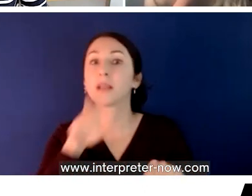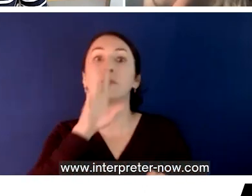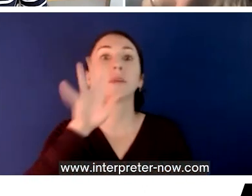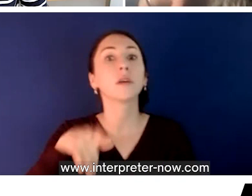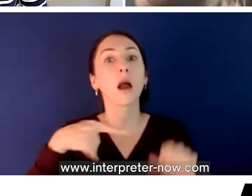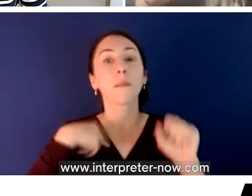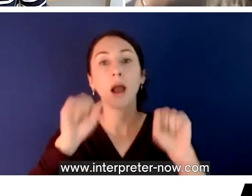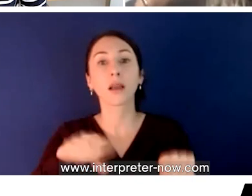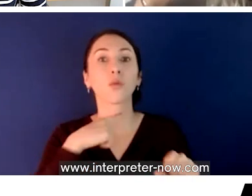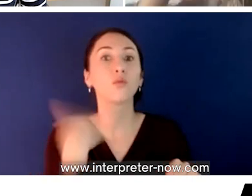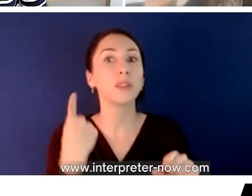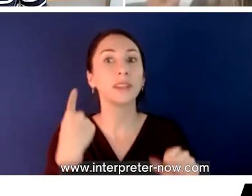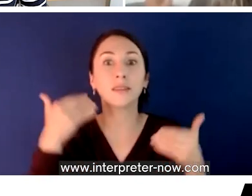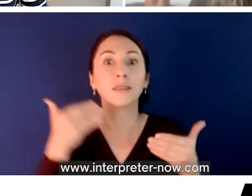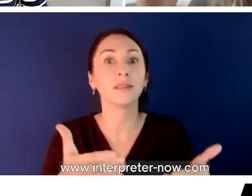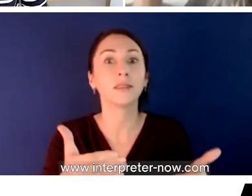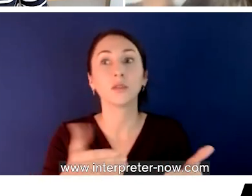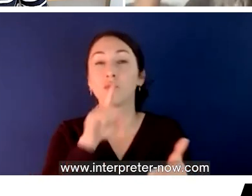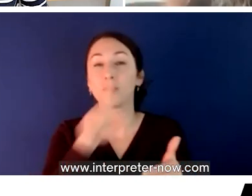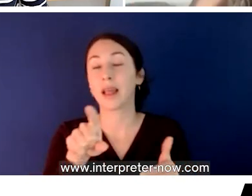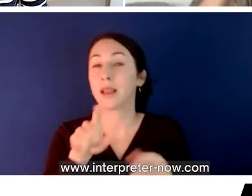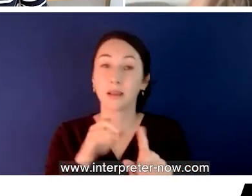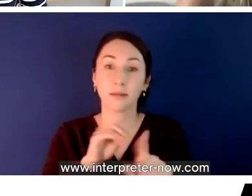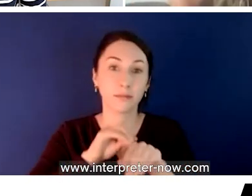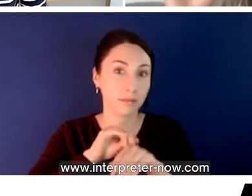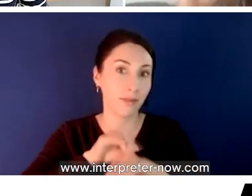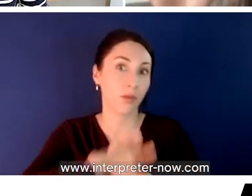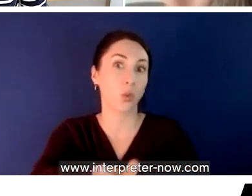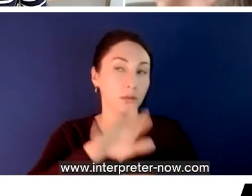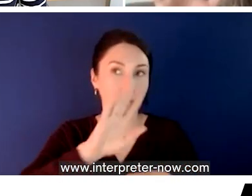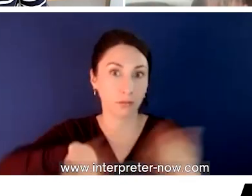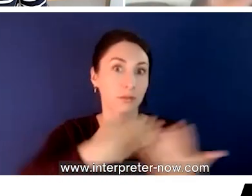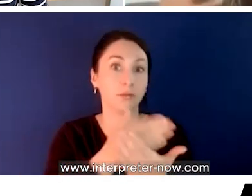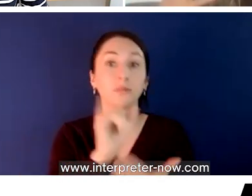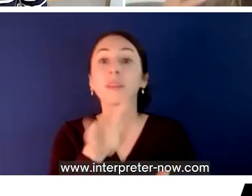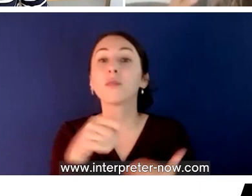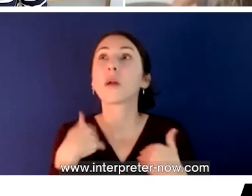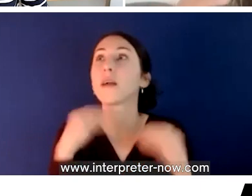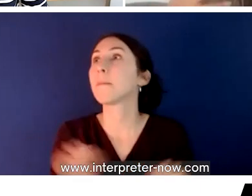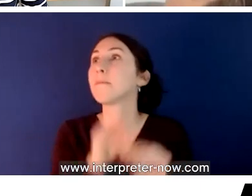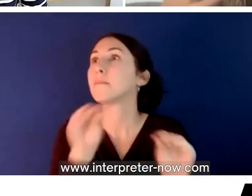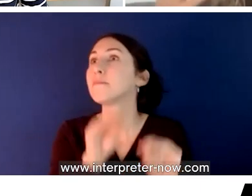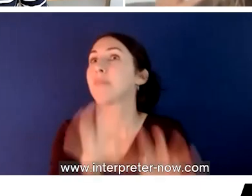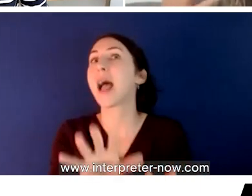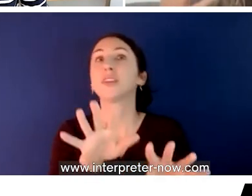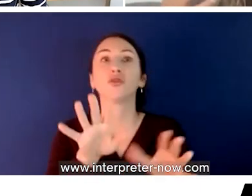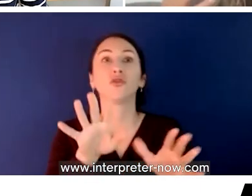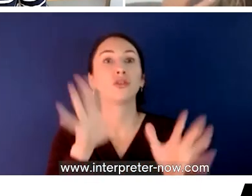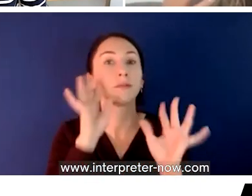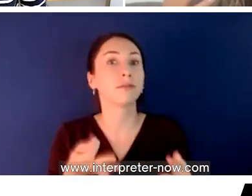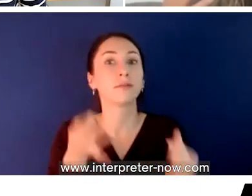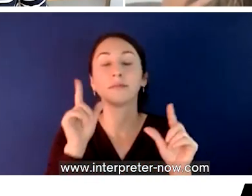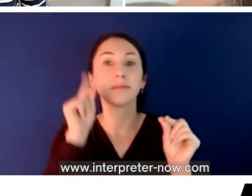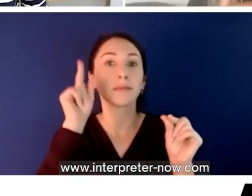permeates everything. And just imagine, right, if you had this magic wand where you could help people learn how to